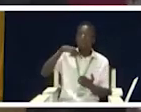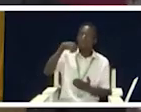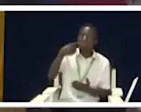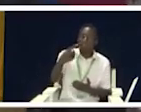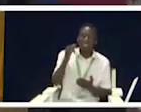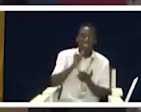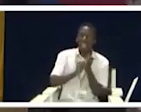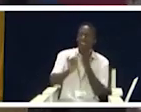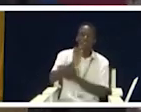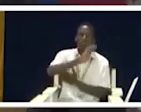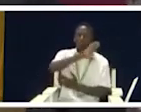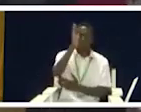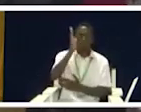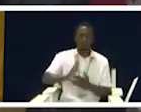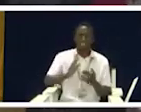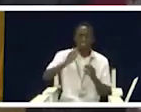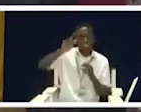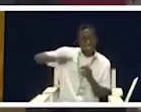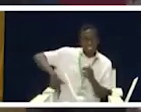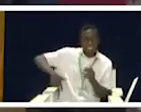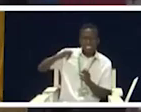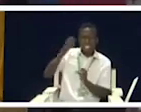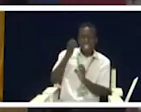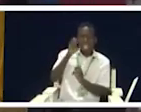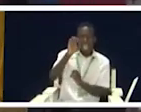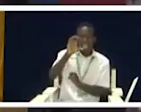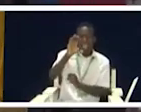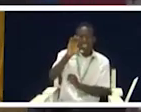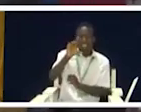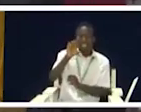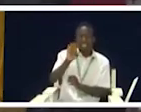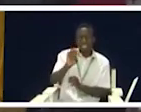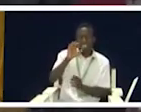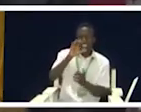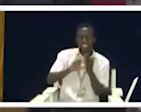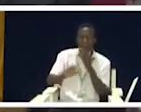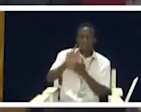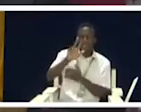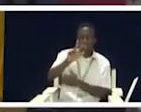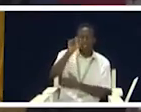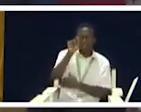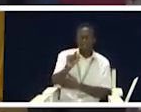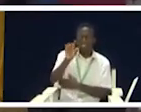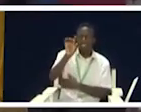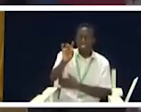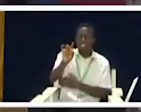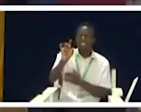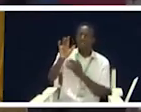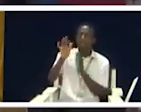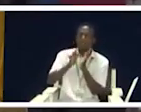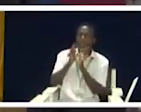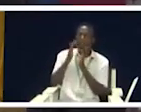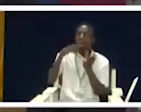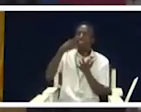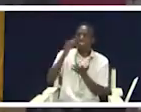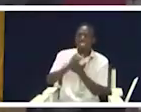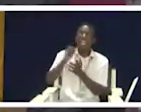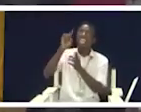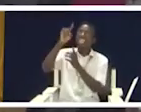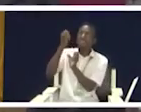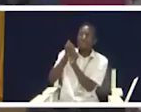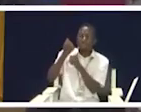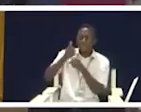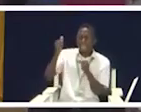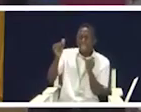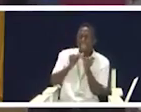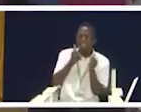can never be too late. Ecclesiastes 3 verse 8. Ecclesiastes 3 verse 8. The Bible says that he maketh everything beautiful in his